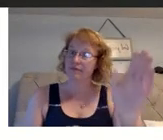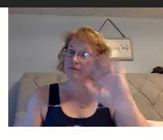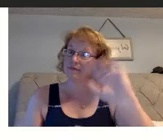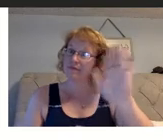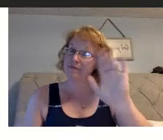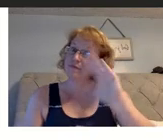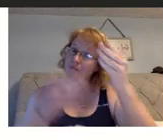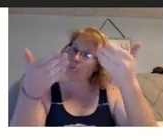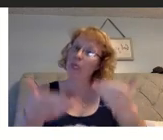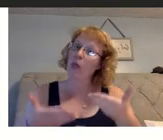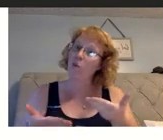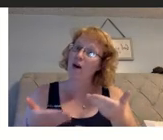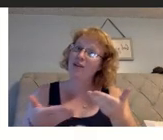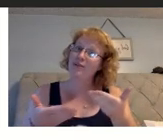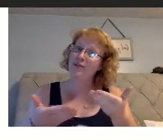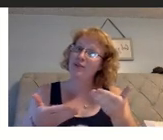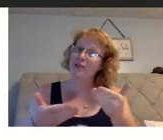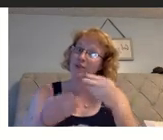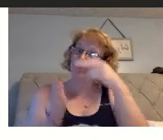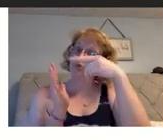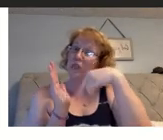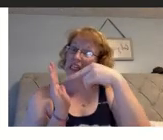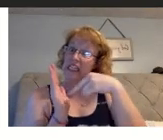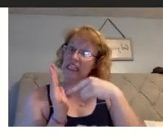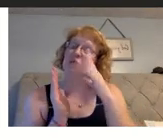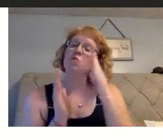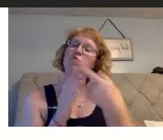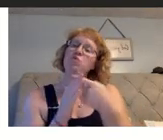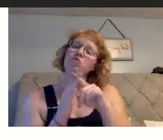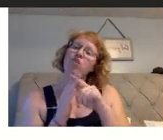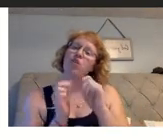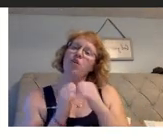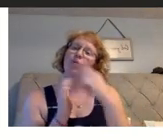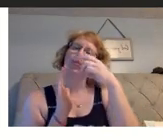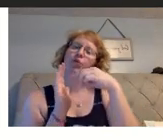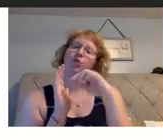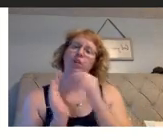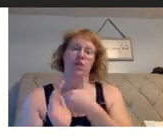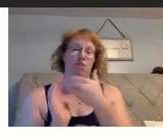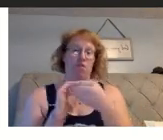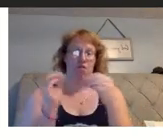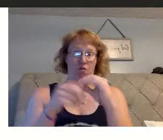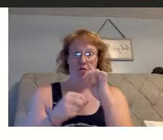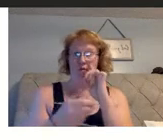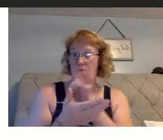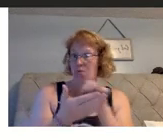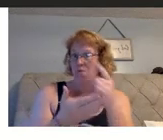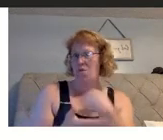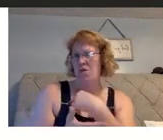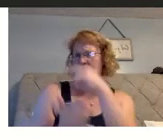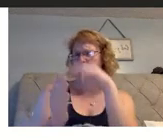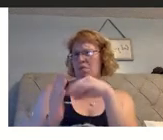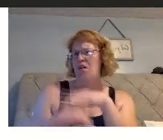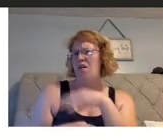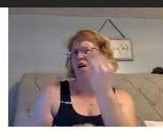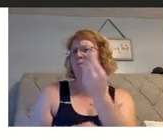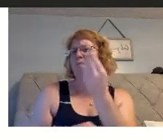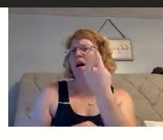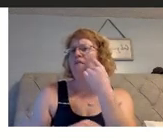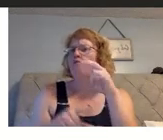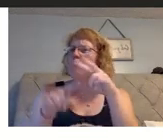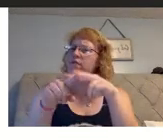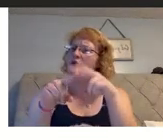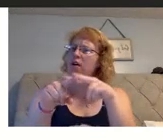guys, welcome to reading. We're going to start with reading our story for the week that we read on Monday for